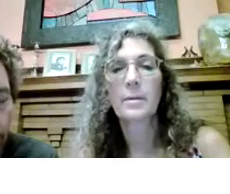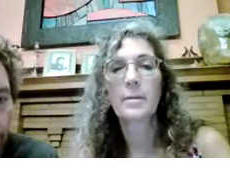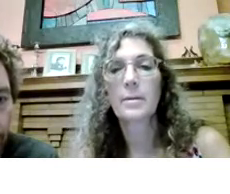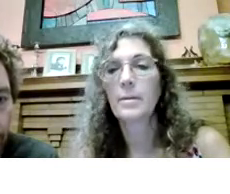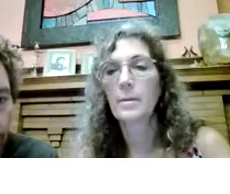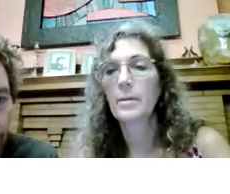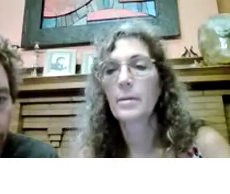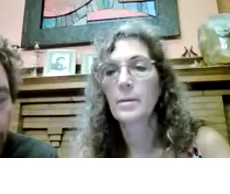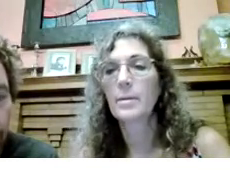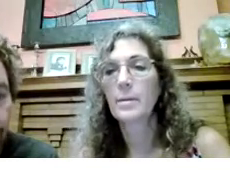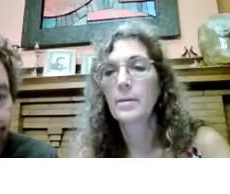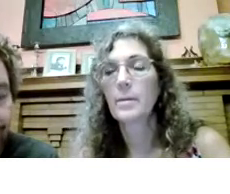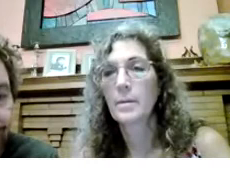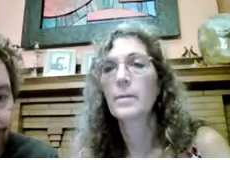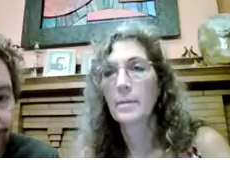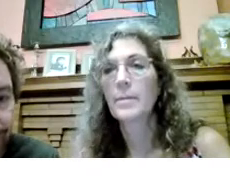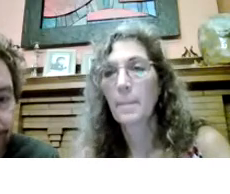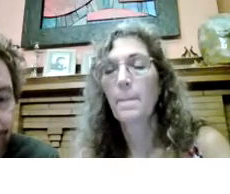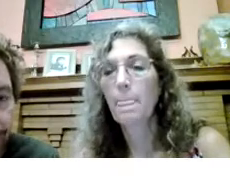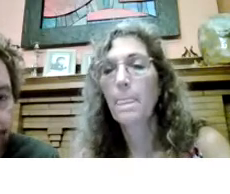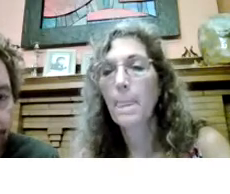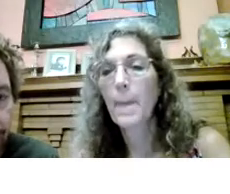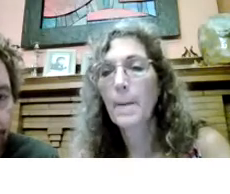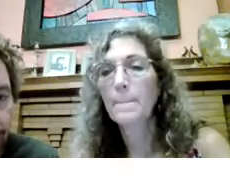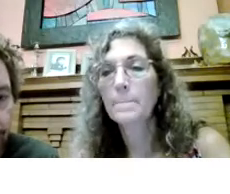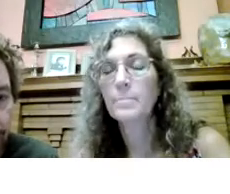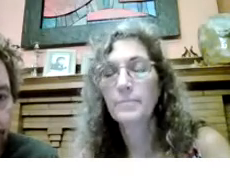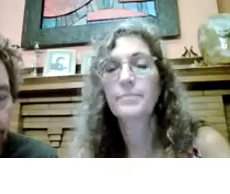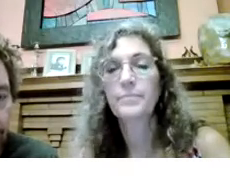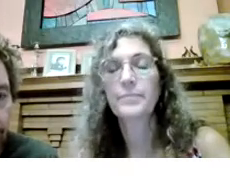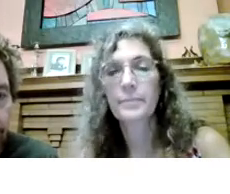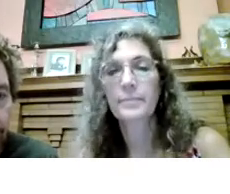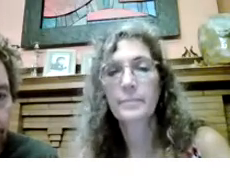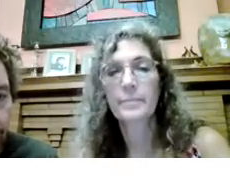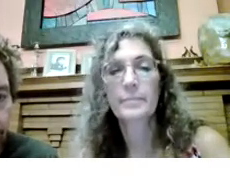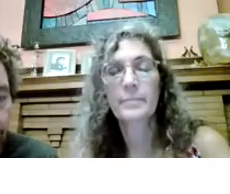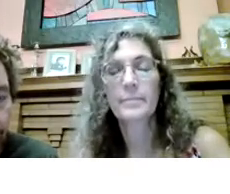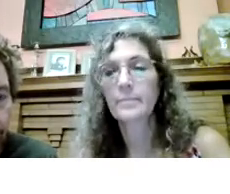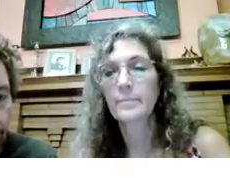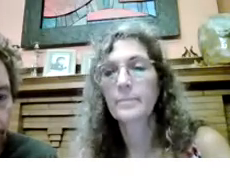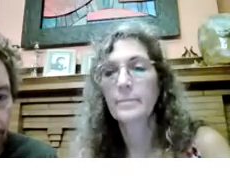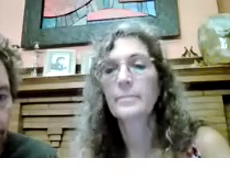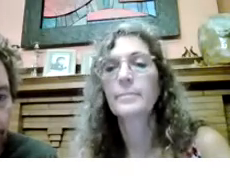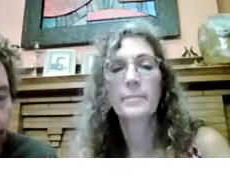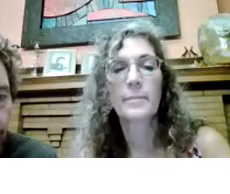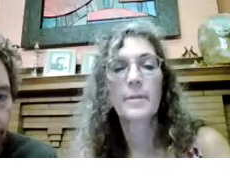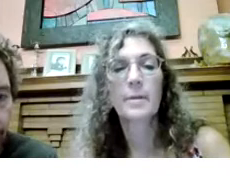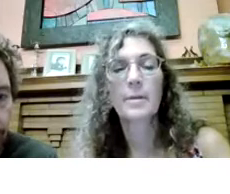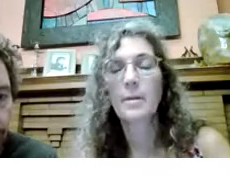joins up to Forbes. So there would be some parking changes over on Beacon at the very, very east end. No parking